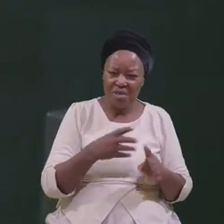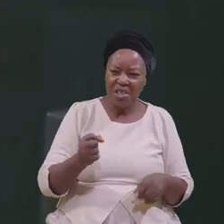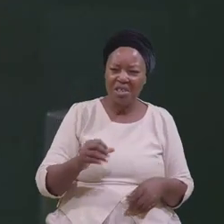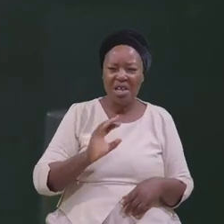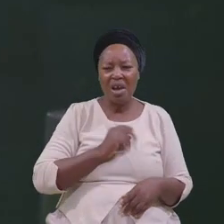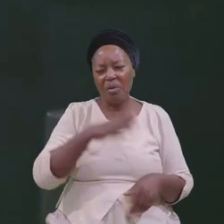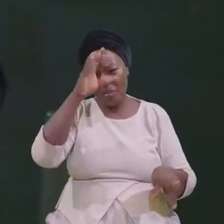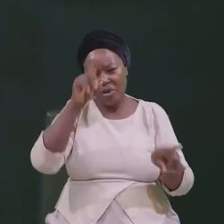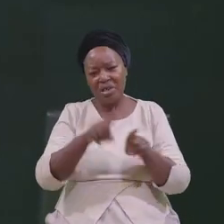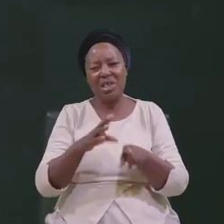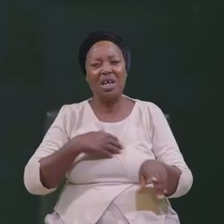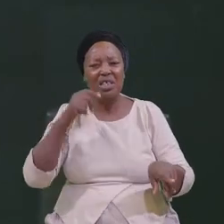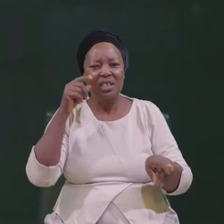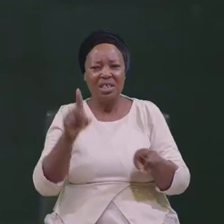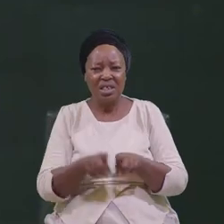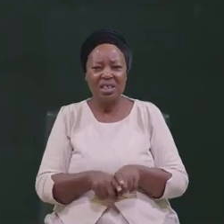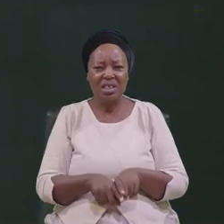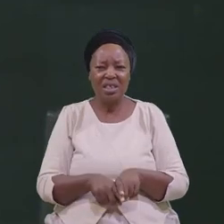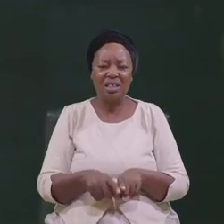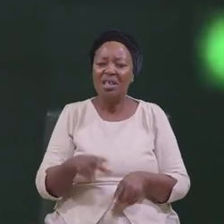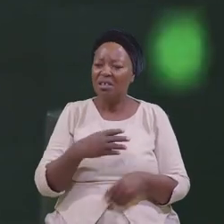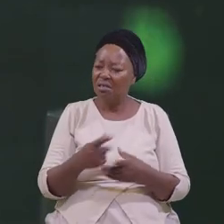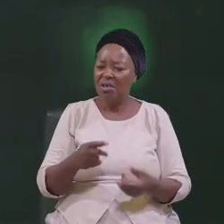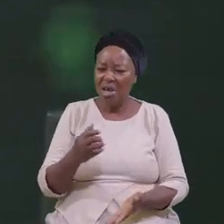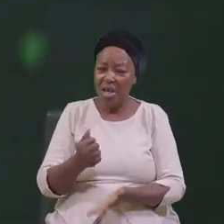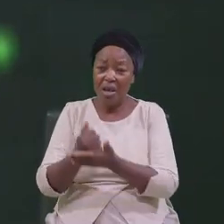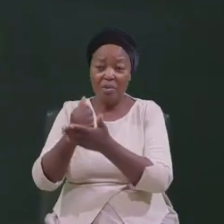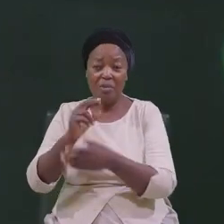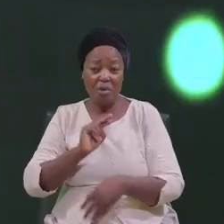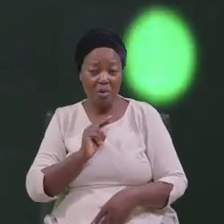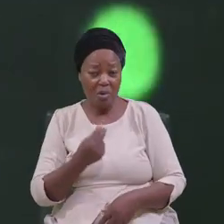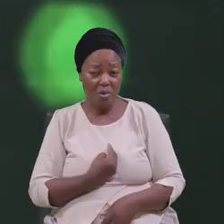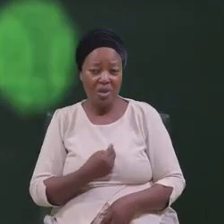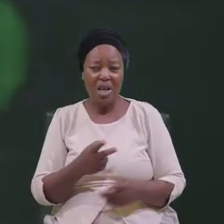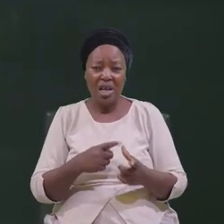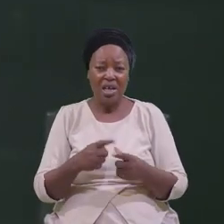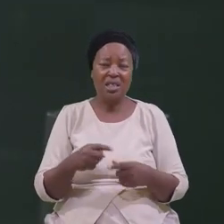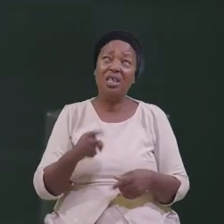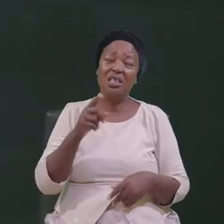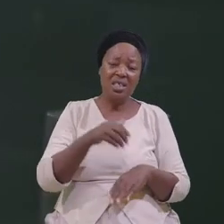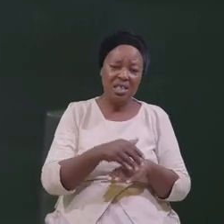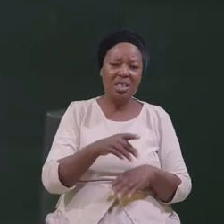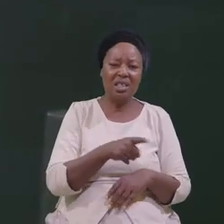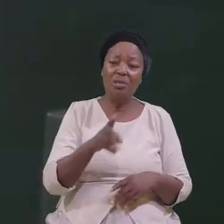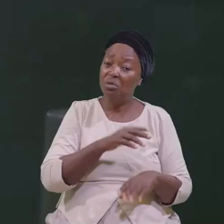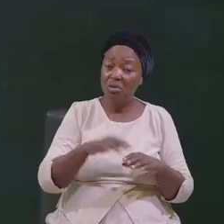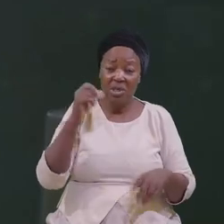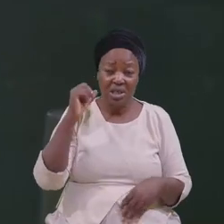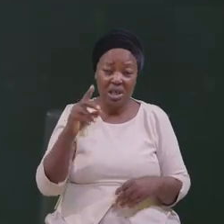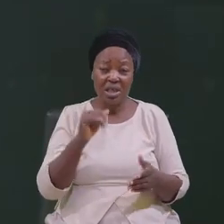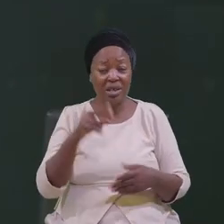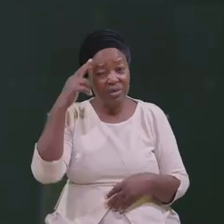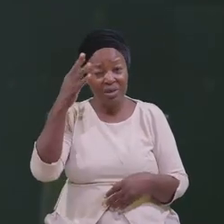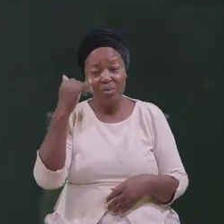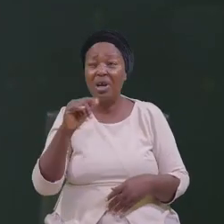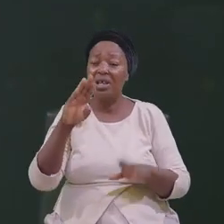brothers and sisters to help us. And he sends them, and they don't understand the reason he gives